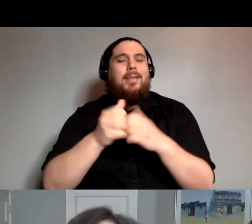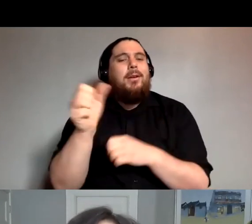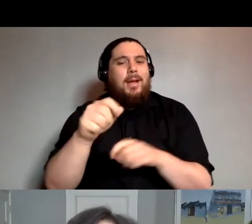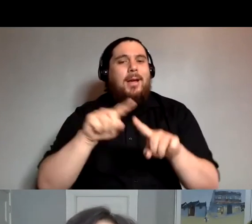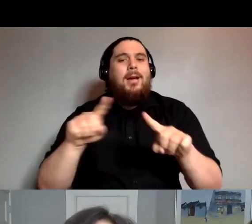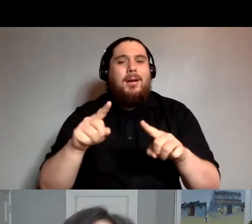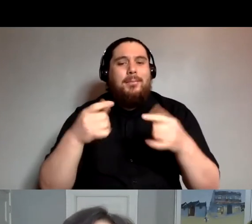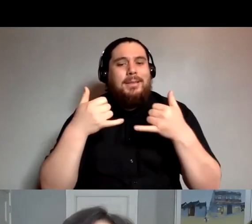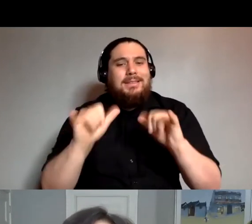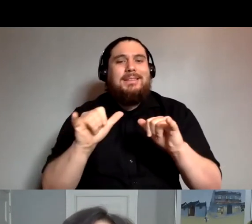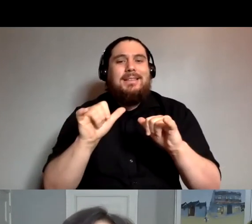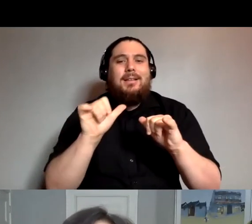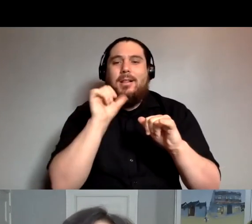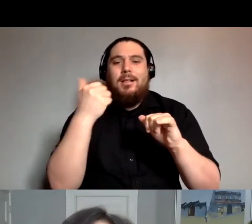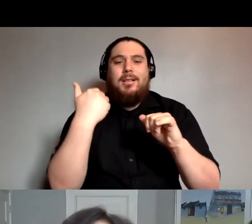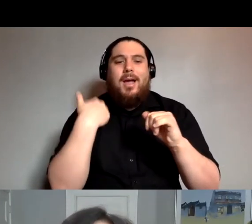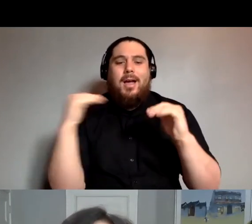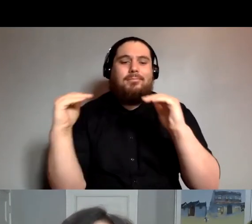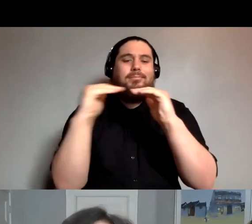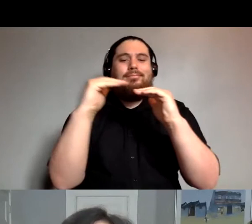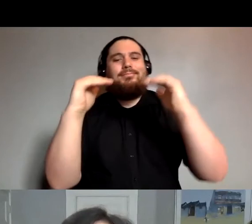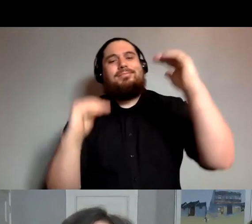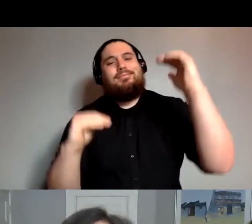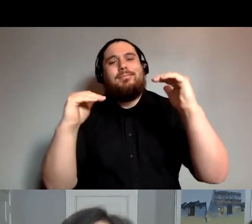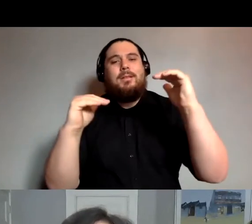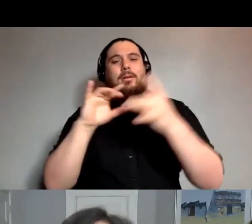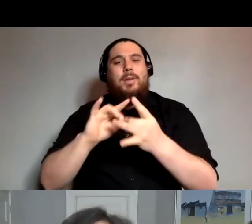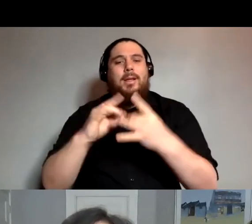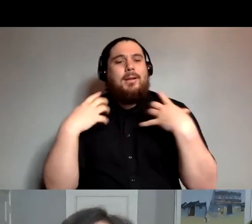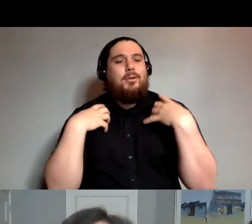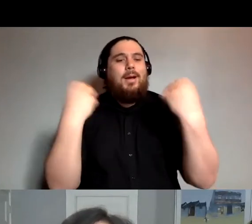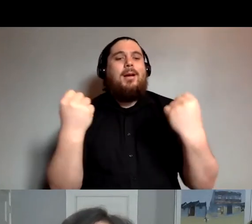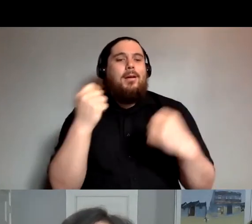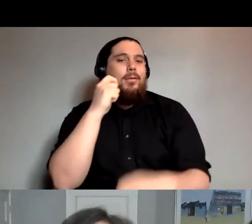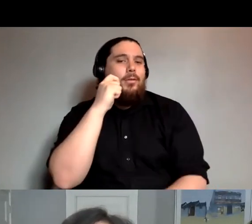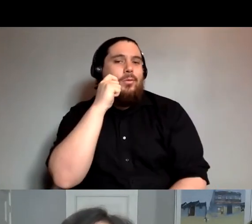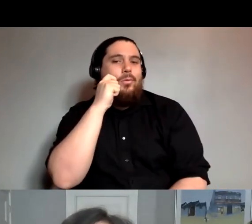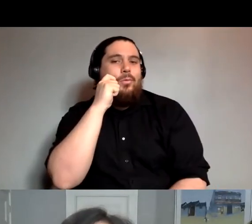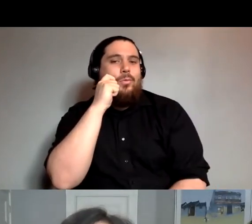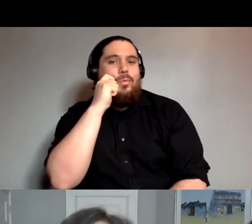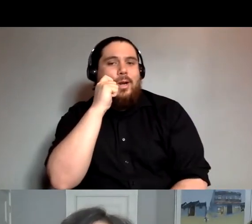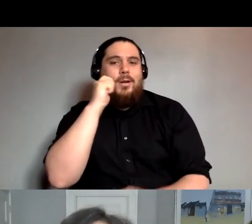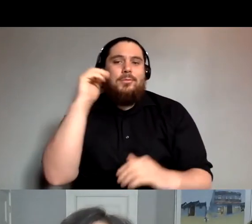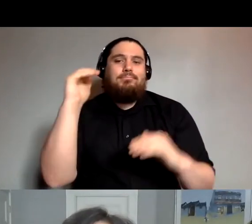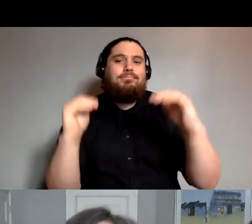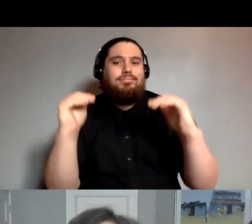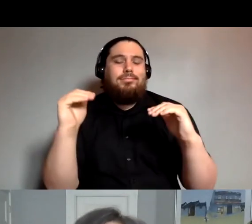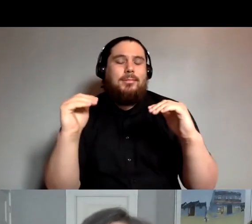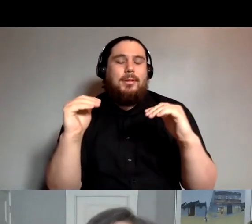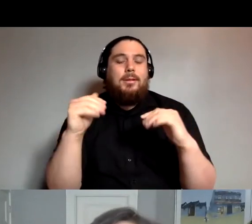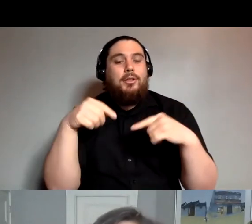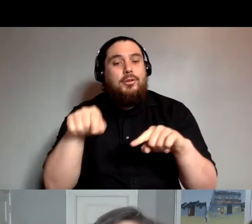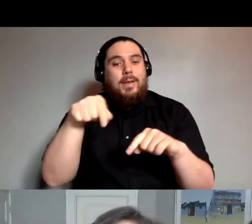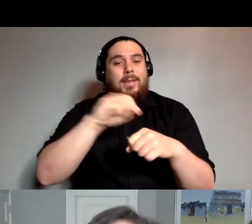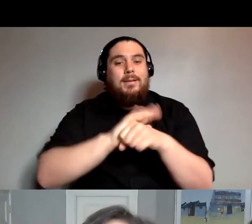inequities in health and in racial justice that have surfaced during this pandemic. When it comes